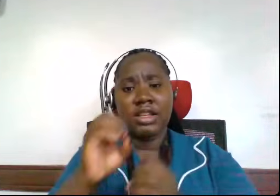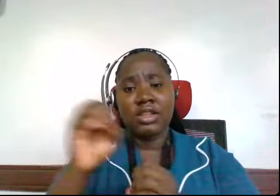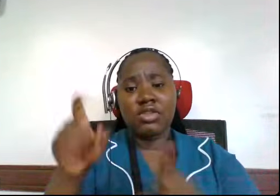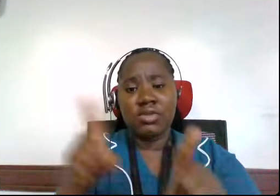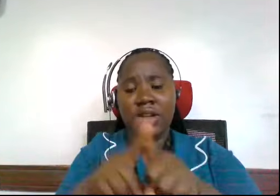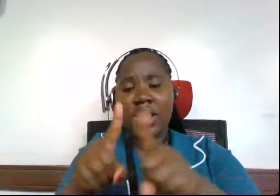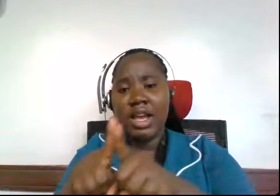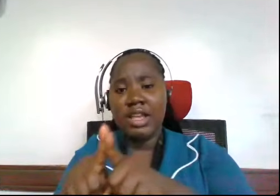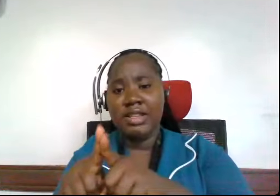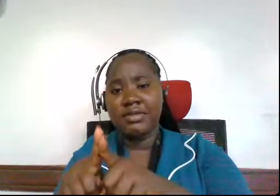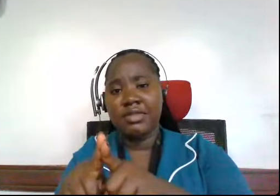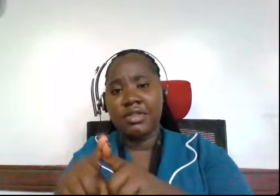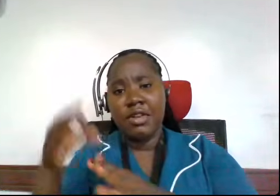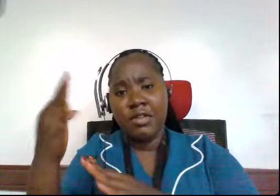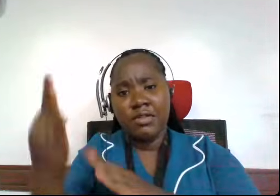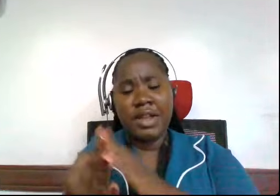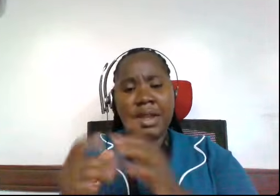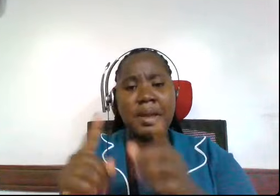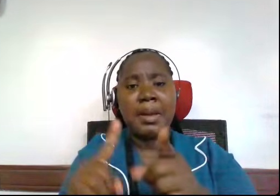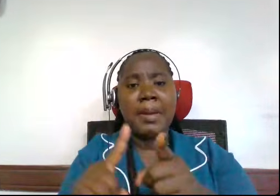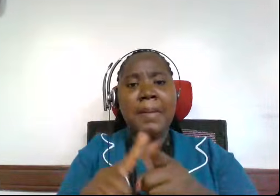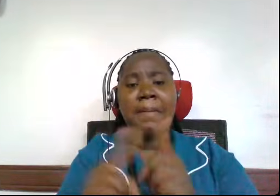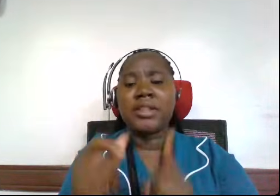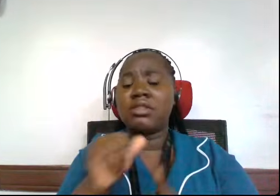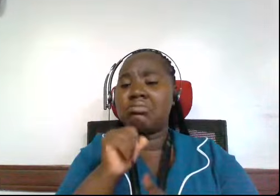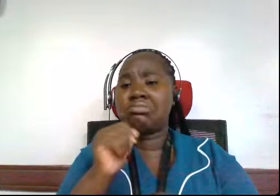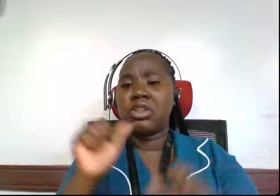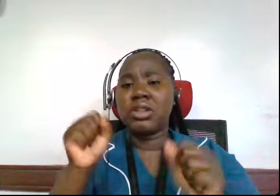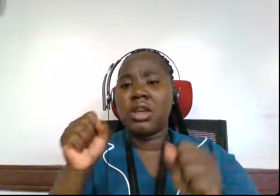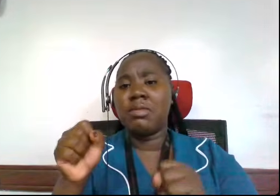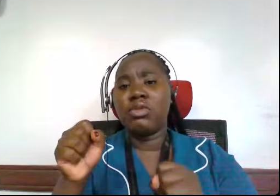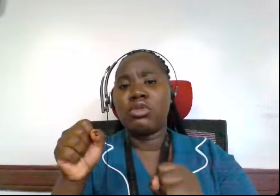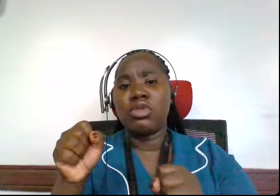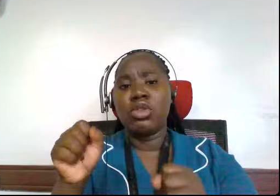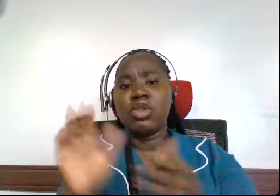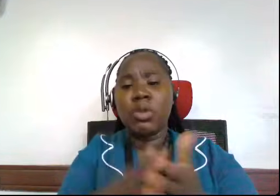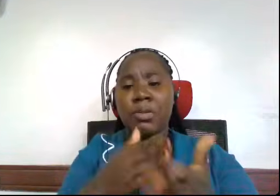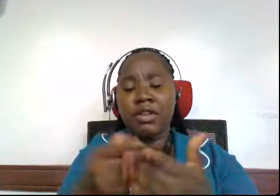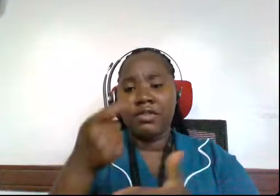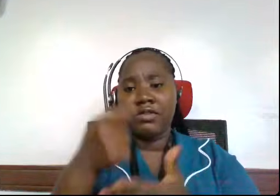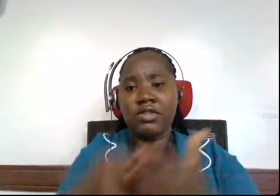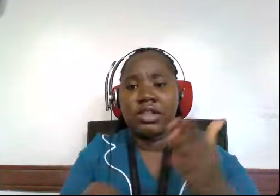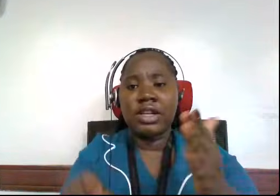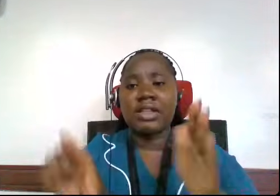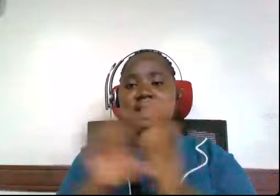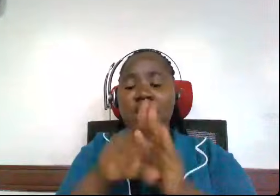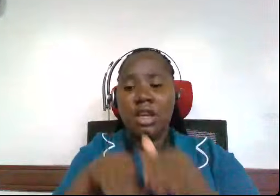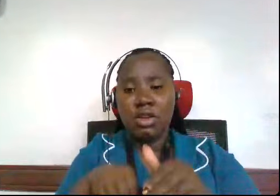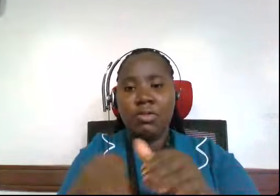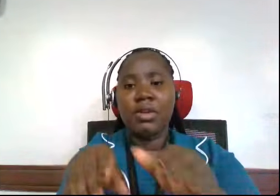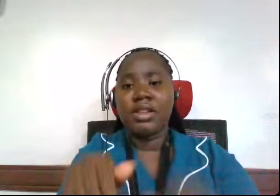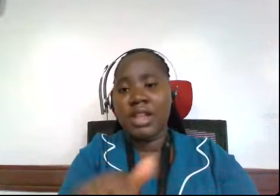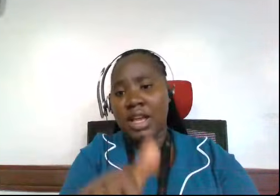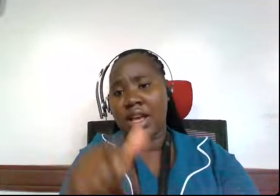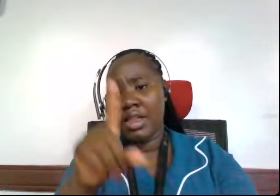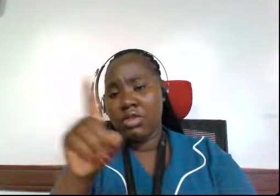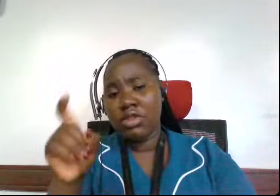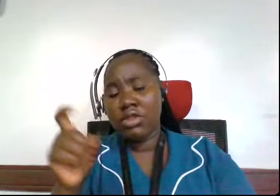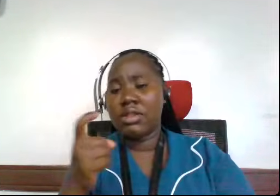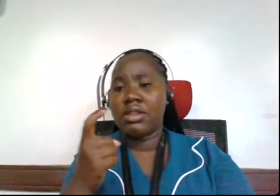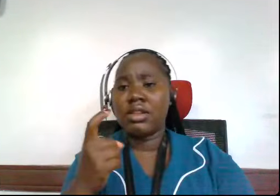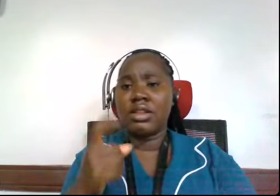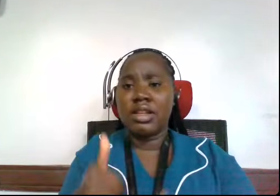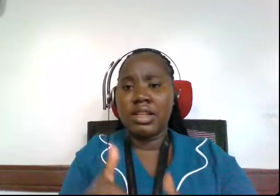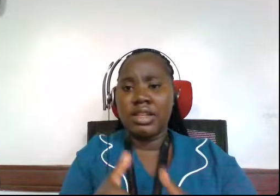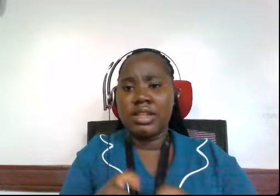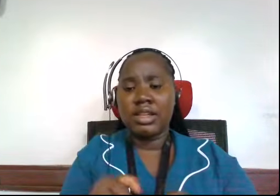they're not able to apply for a tax compliance certificate. I will tie that to also another one where they're getting a text telling them